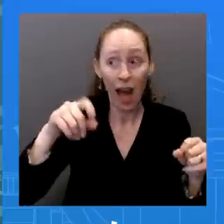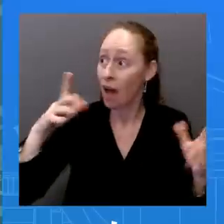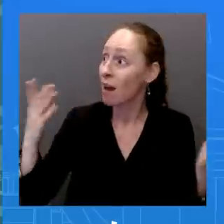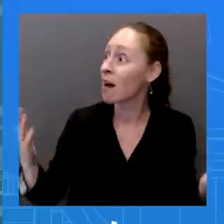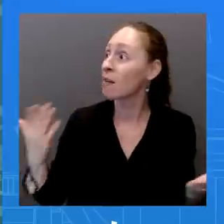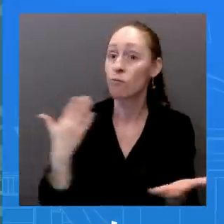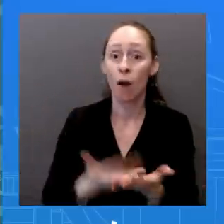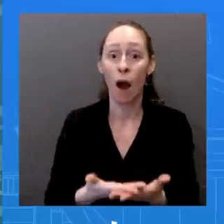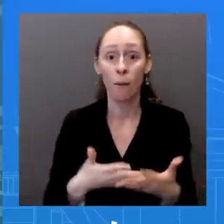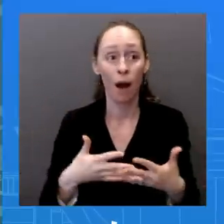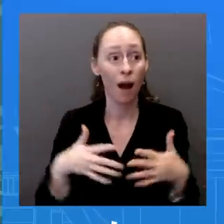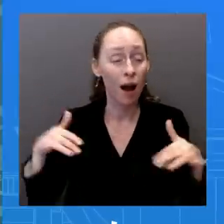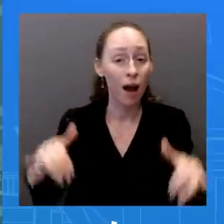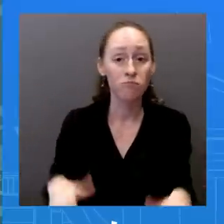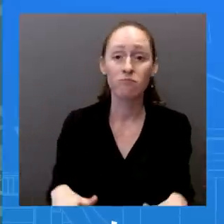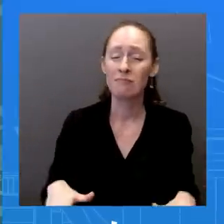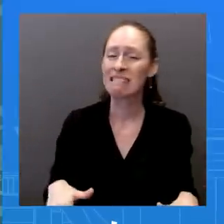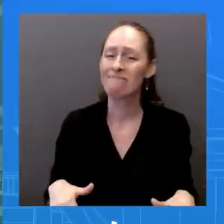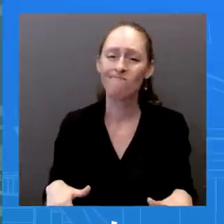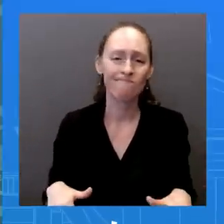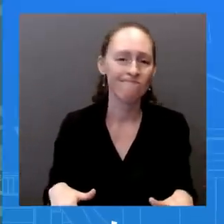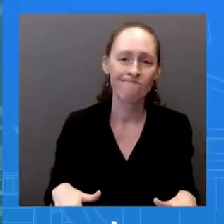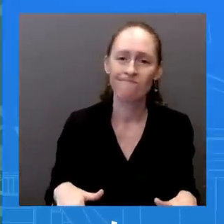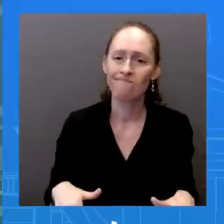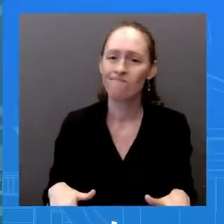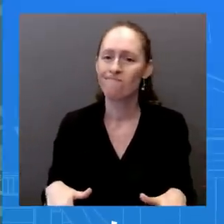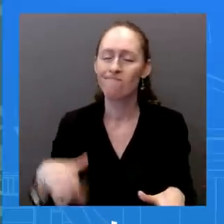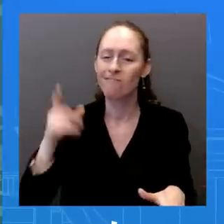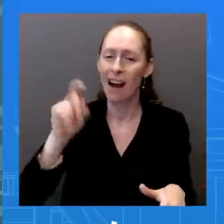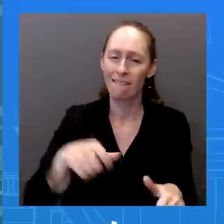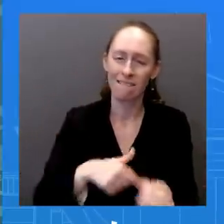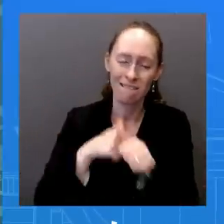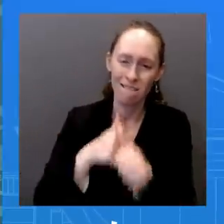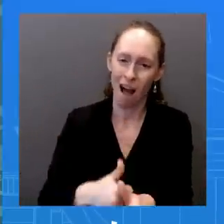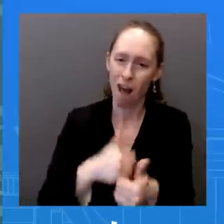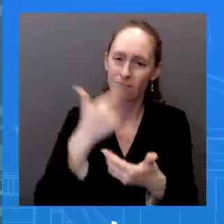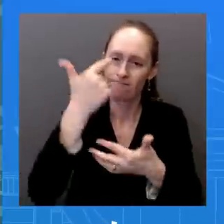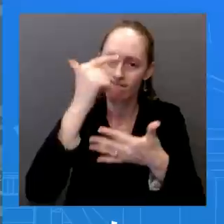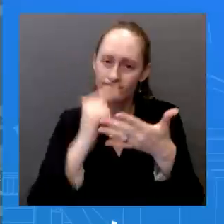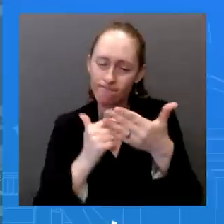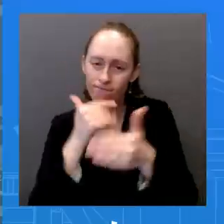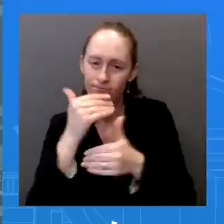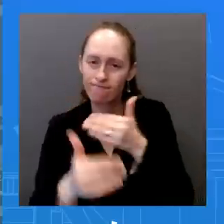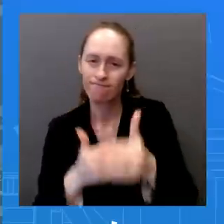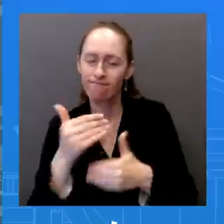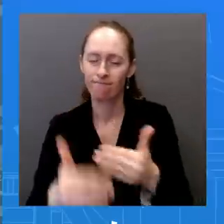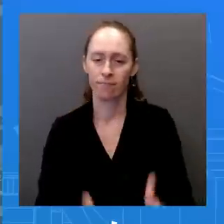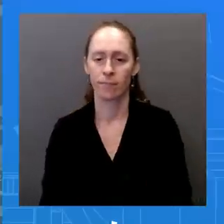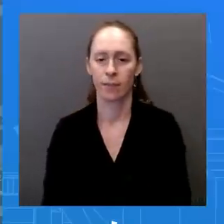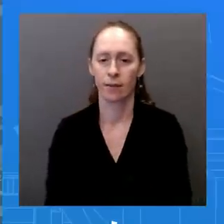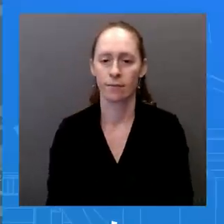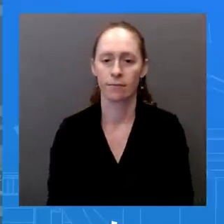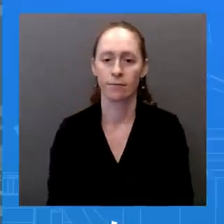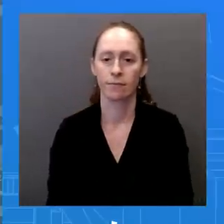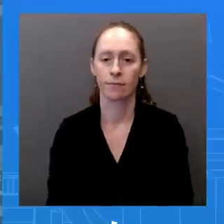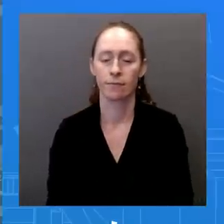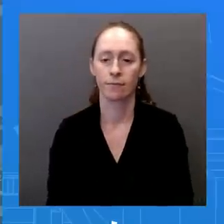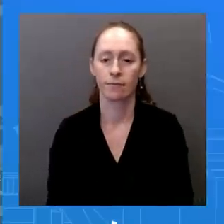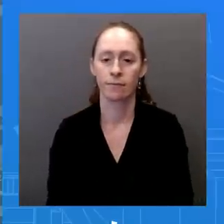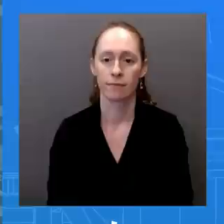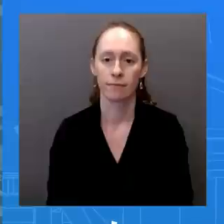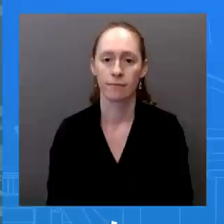moving forward with. You heard us talk about the individual encounters at the border has increased in this year,